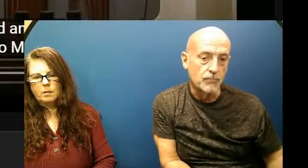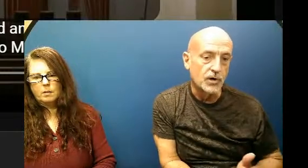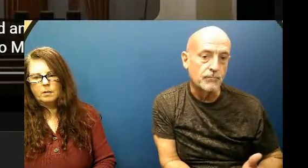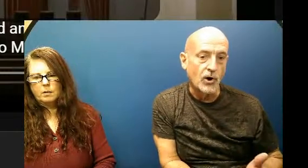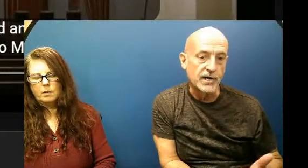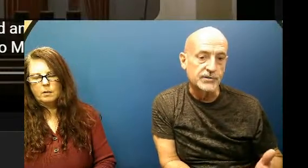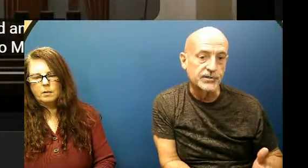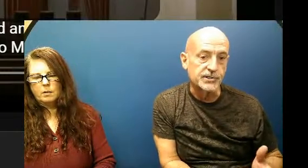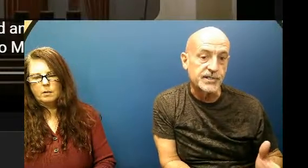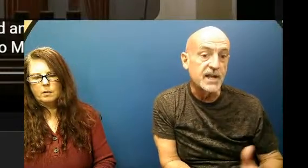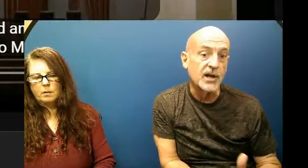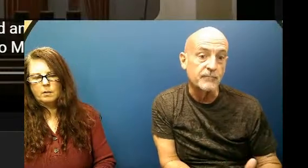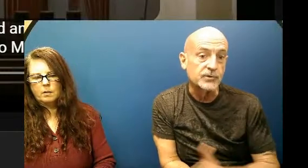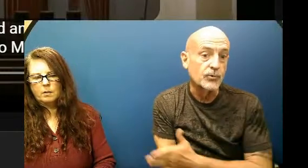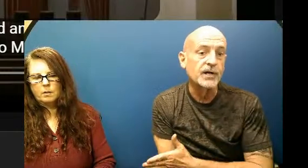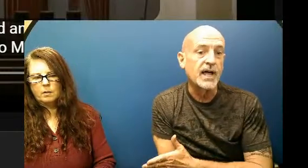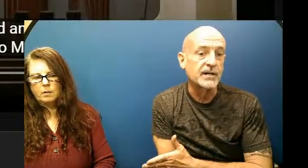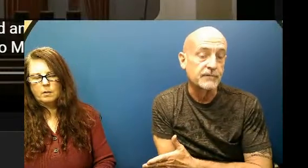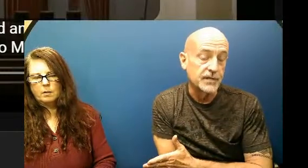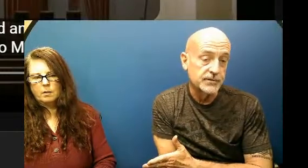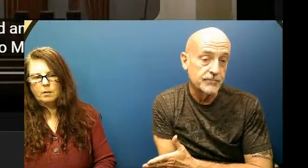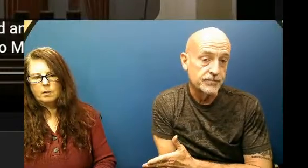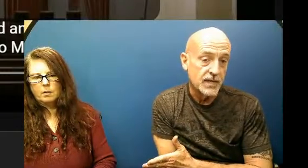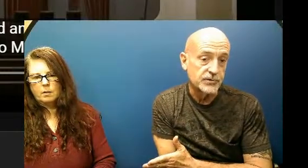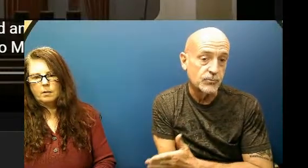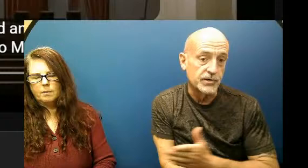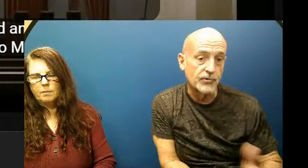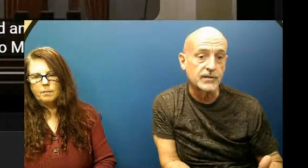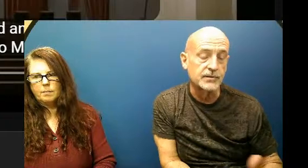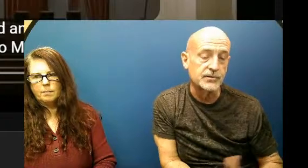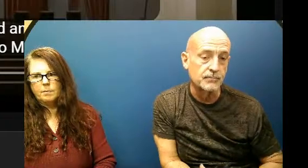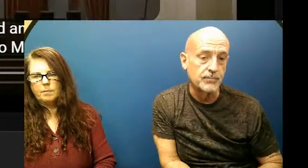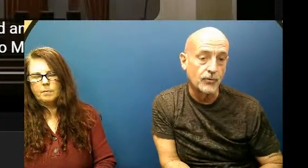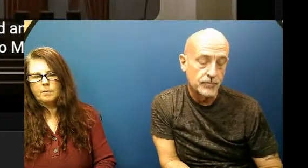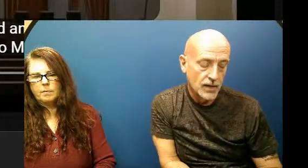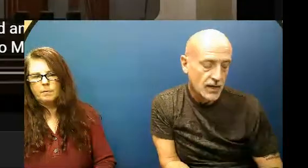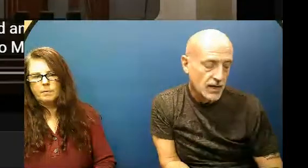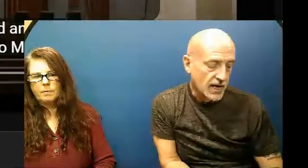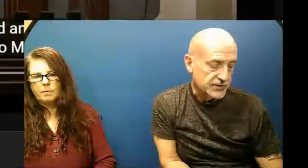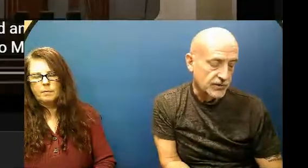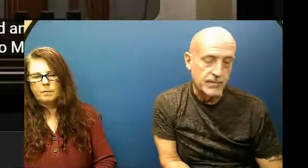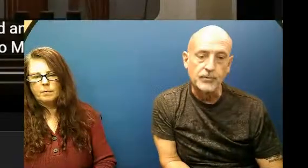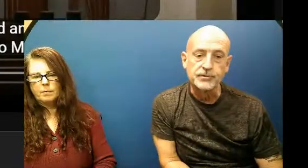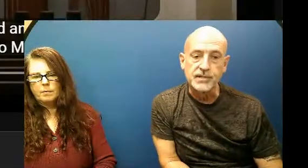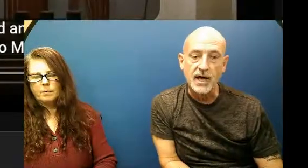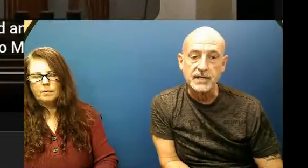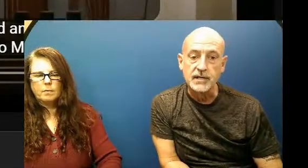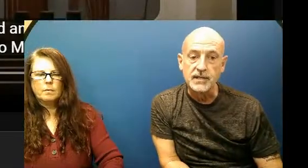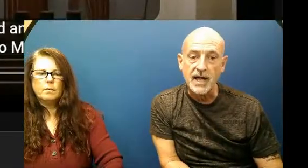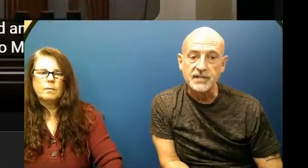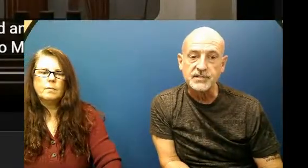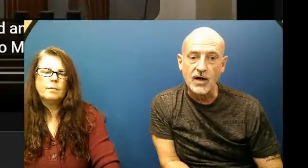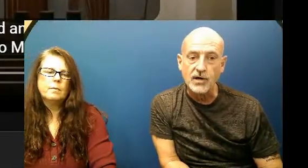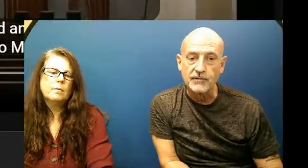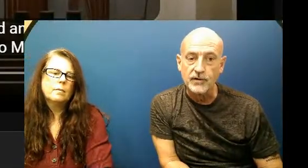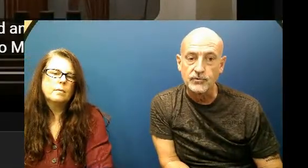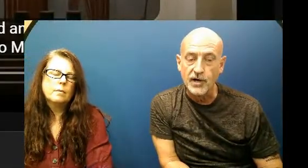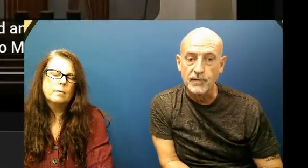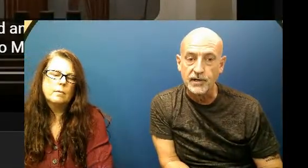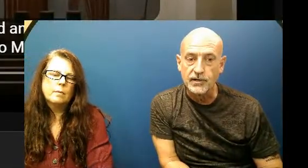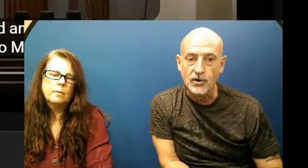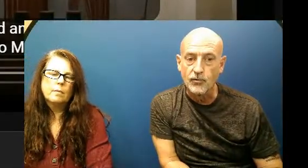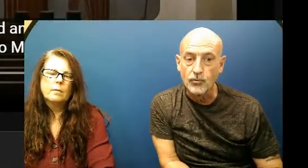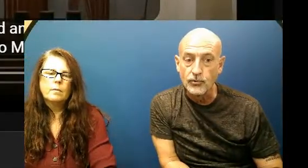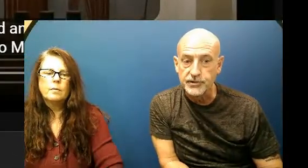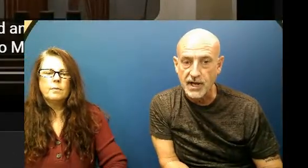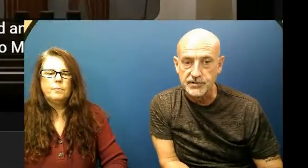the important part is that state governments were cut out of this, and this went directly to the people. And so the people decided, and that's how come the federal